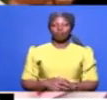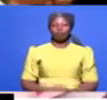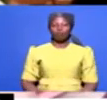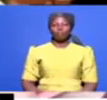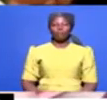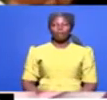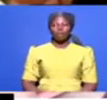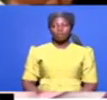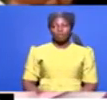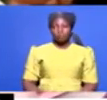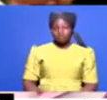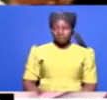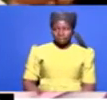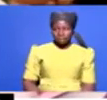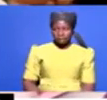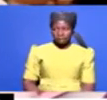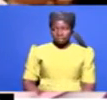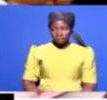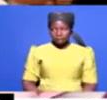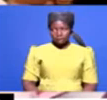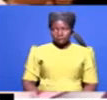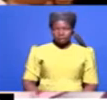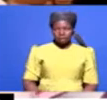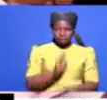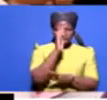The tree and its branches.